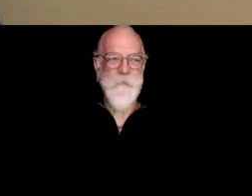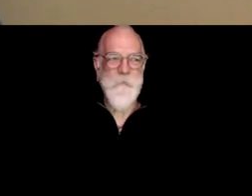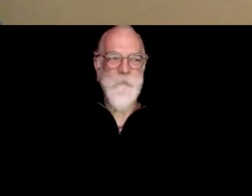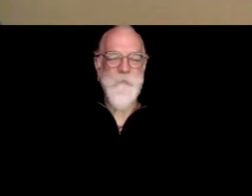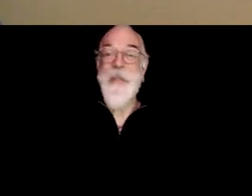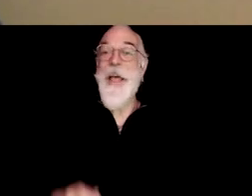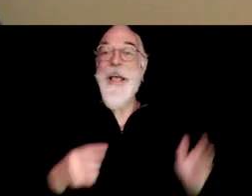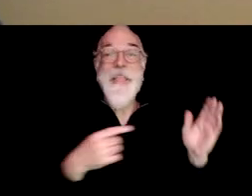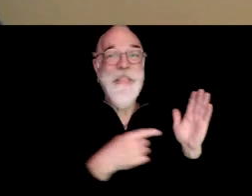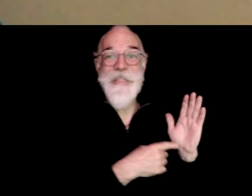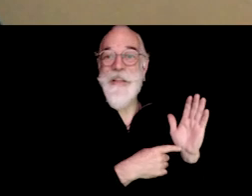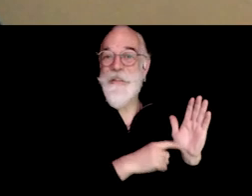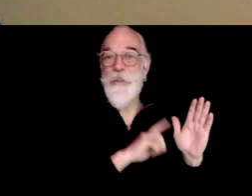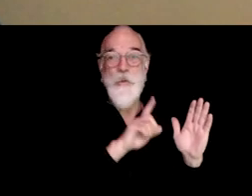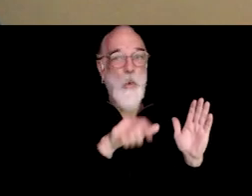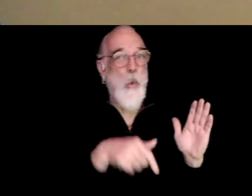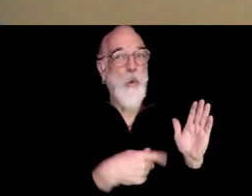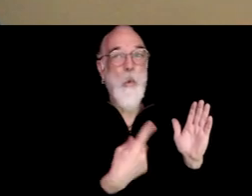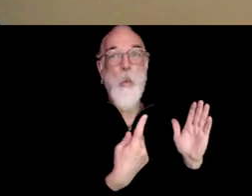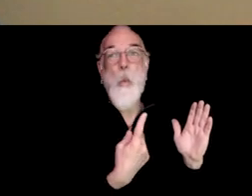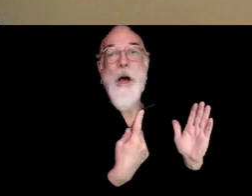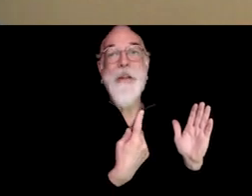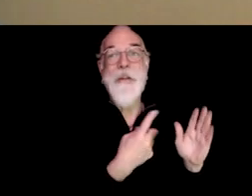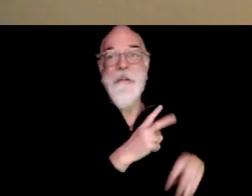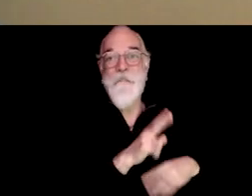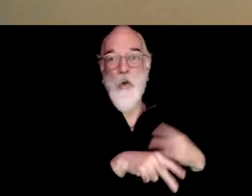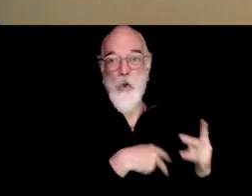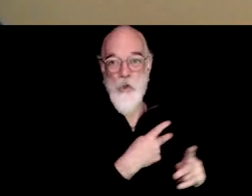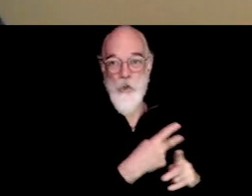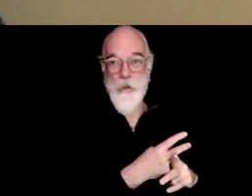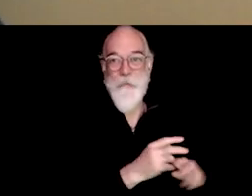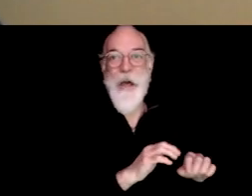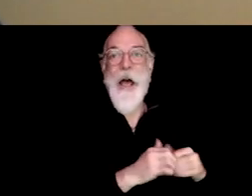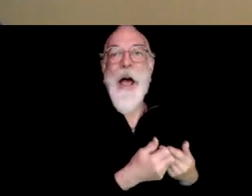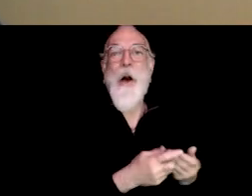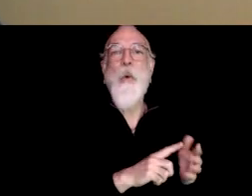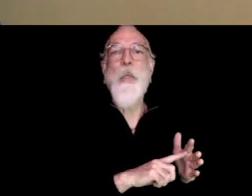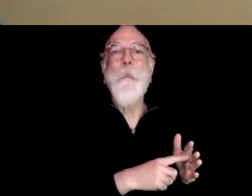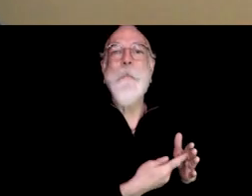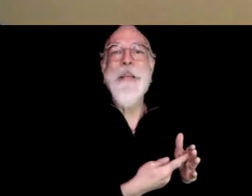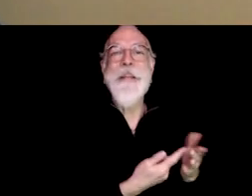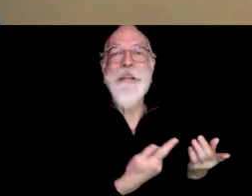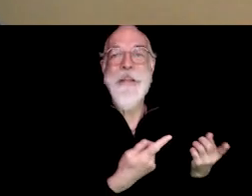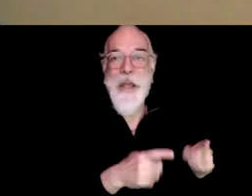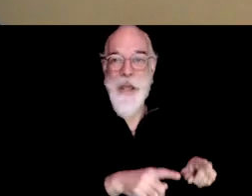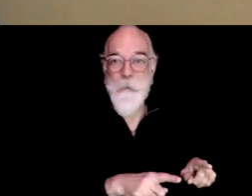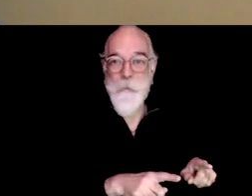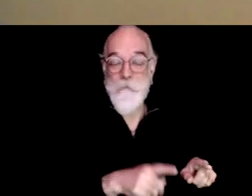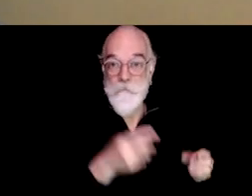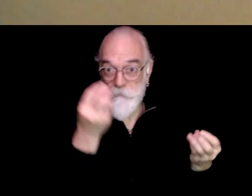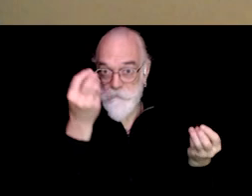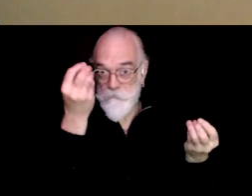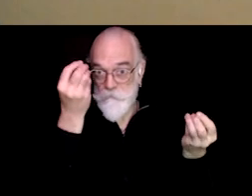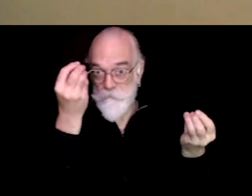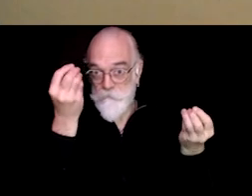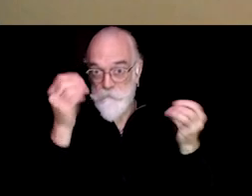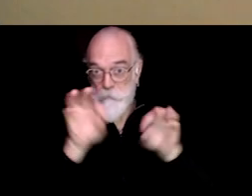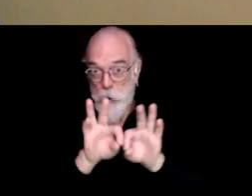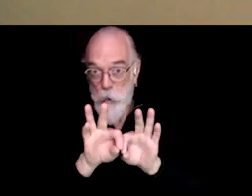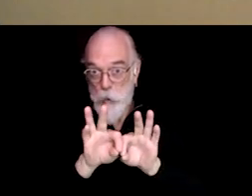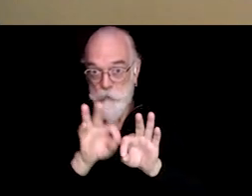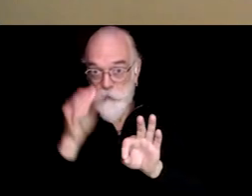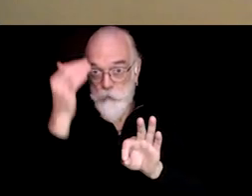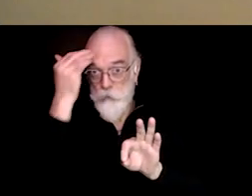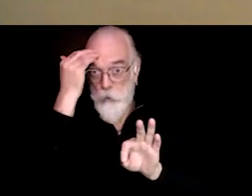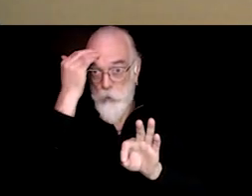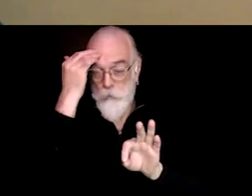This is only one version of the beginning, and it's important for us to note that the